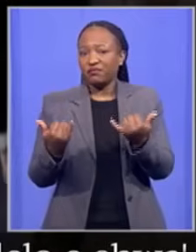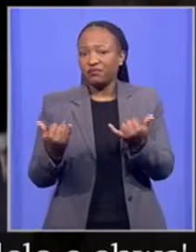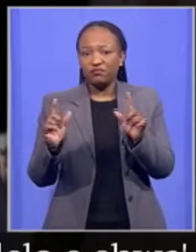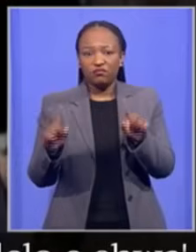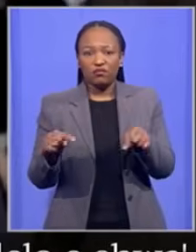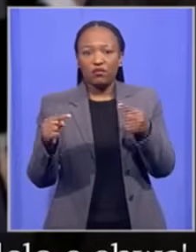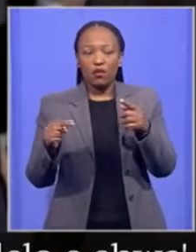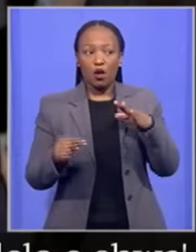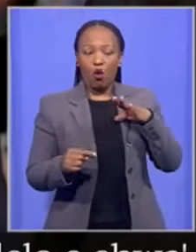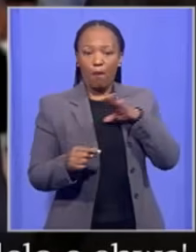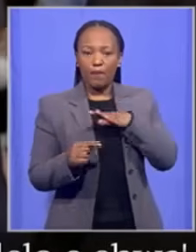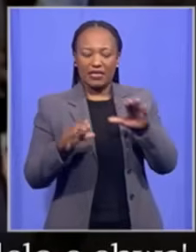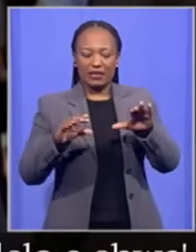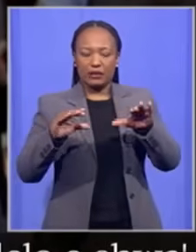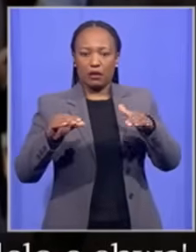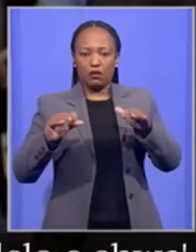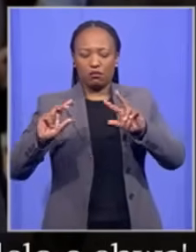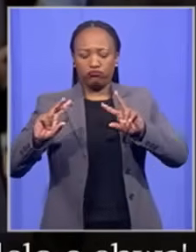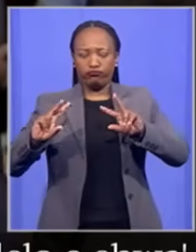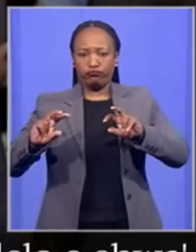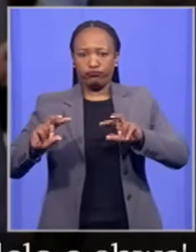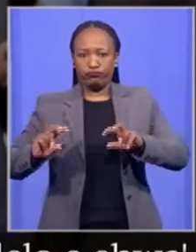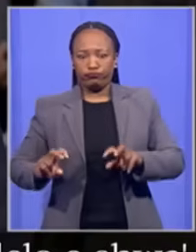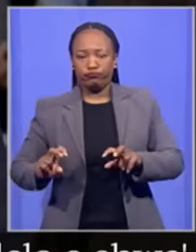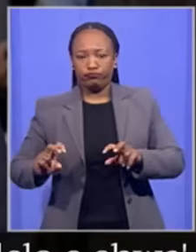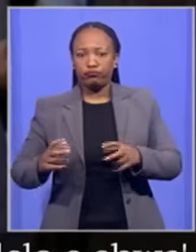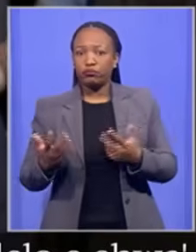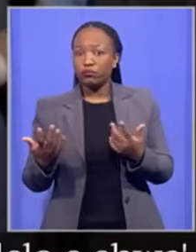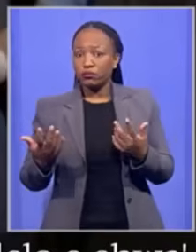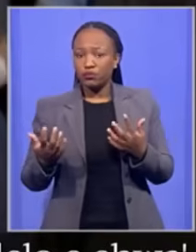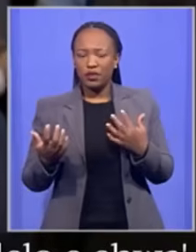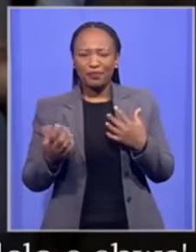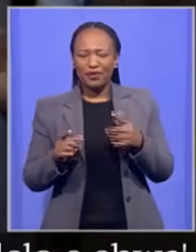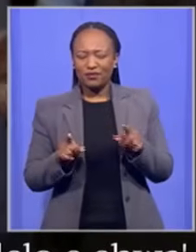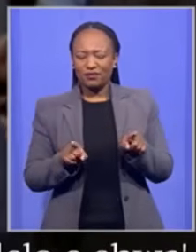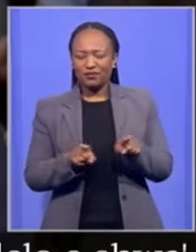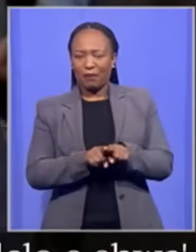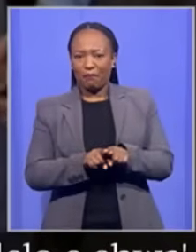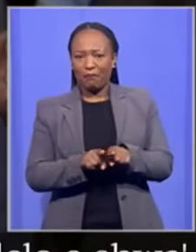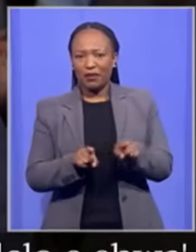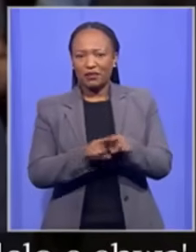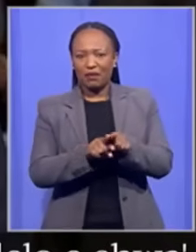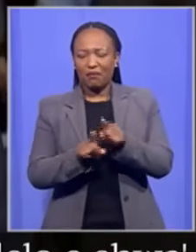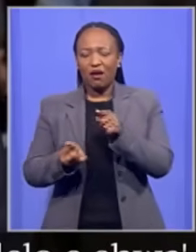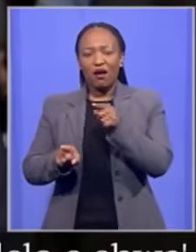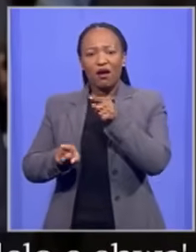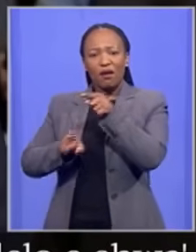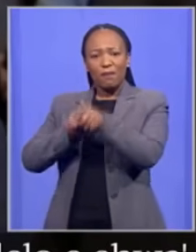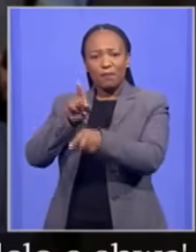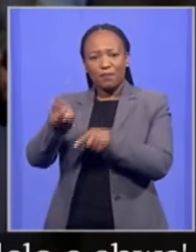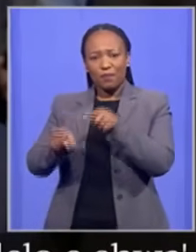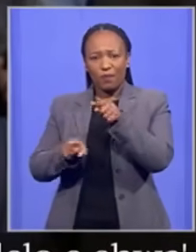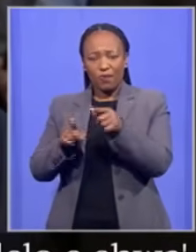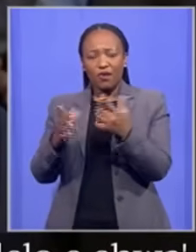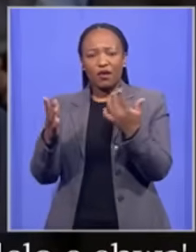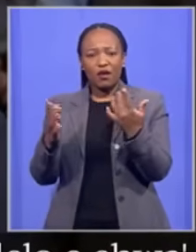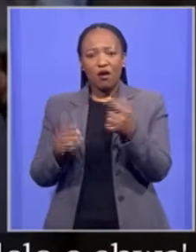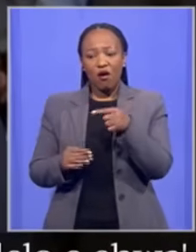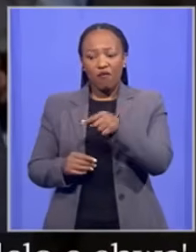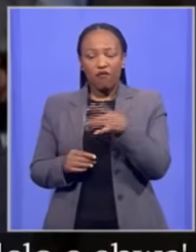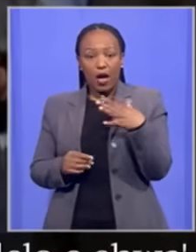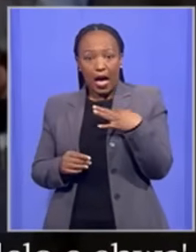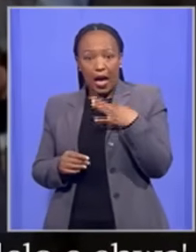of Inquiry will be ventilating the same allegations that have been made in respect of this main